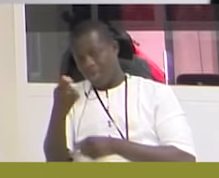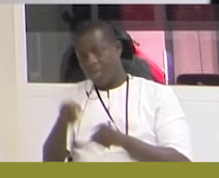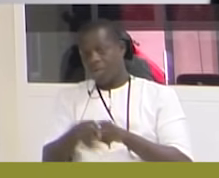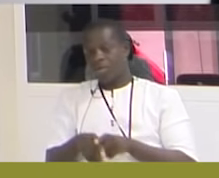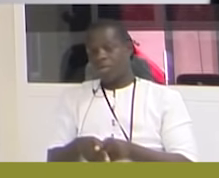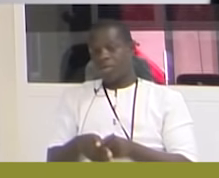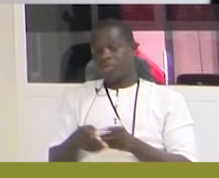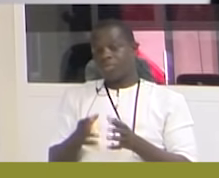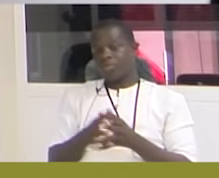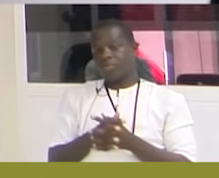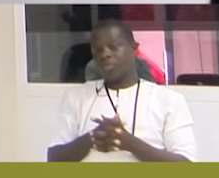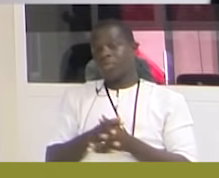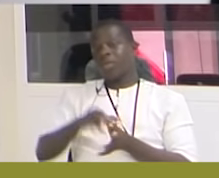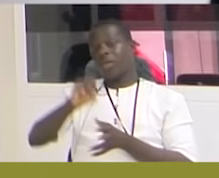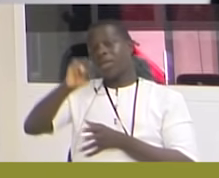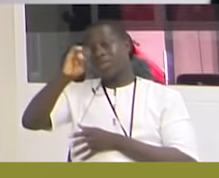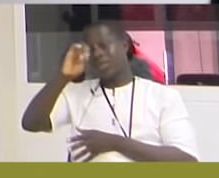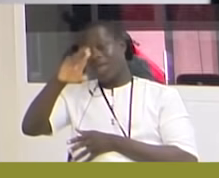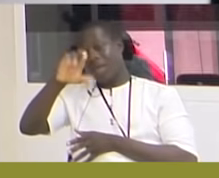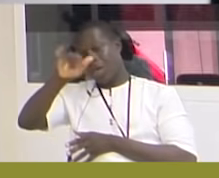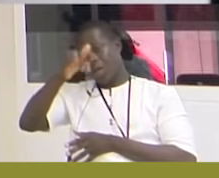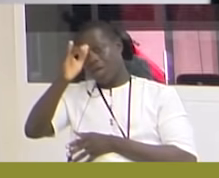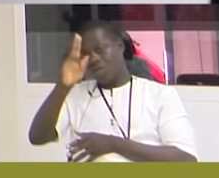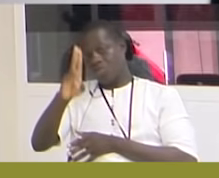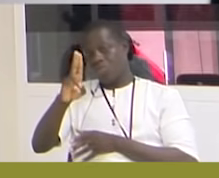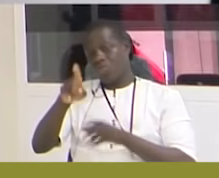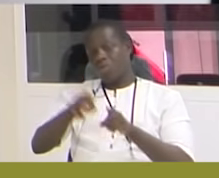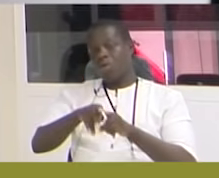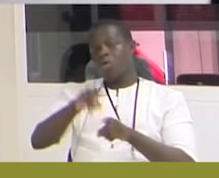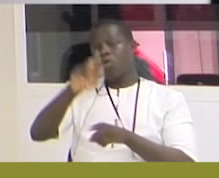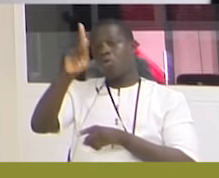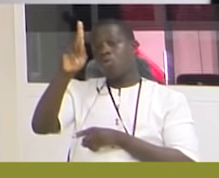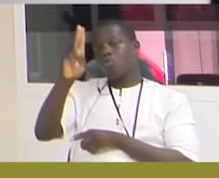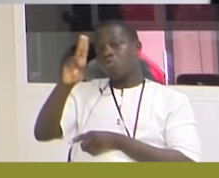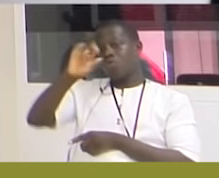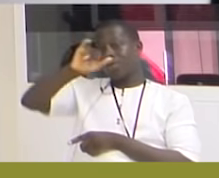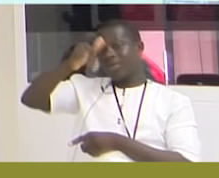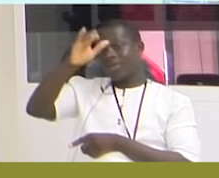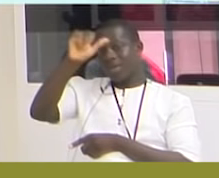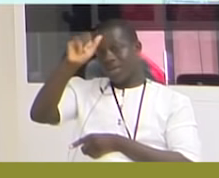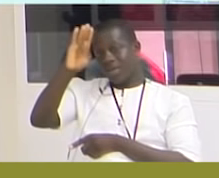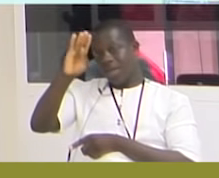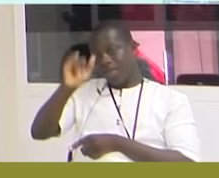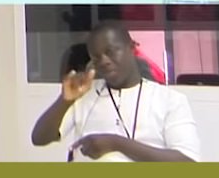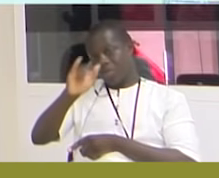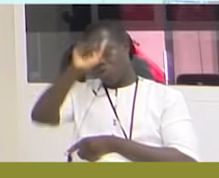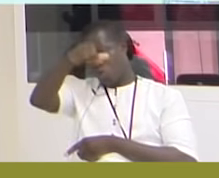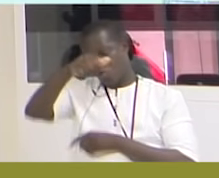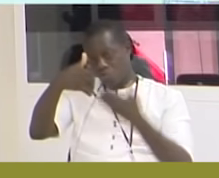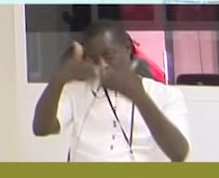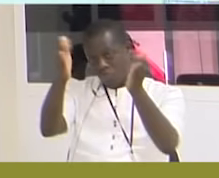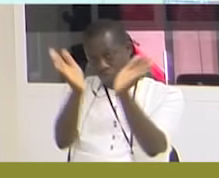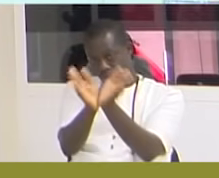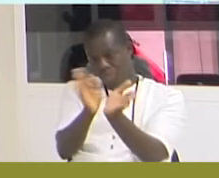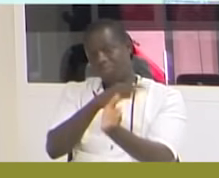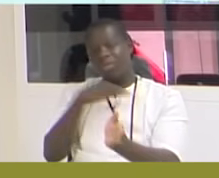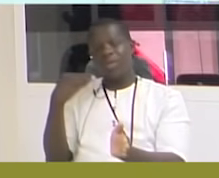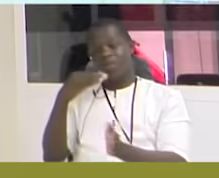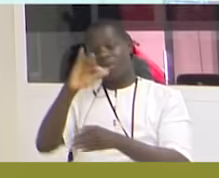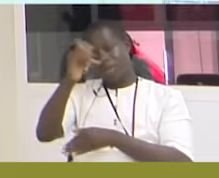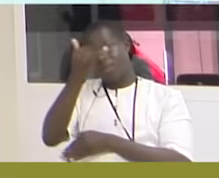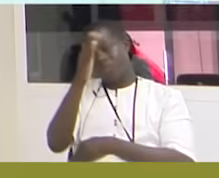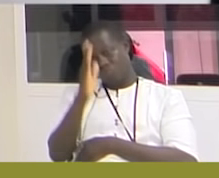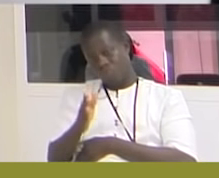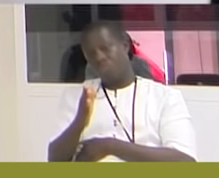Jassaja Kujabi was also killed by your group. Jassaja Kujabi, sen group bi ñoko reey. Degala? It's